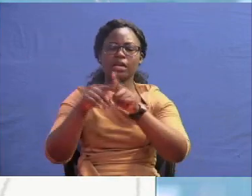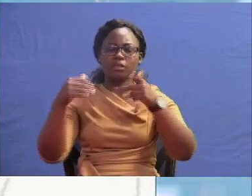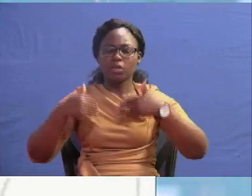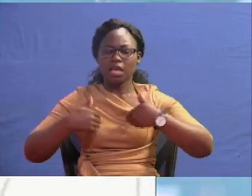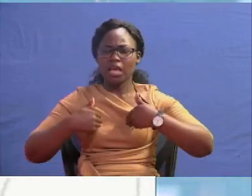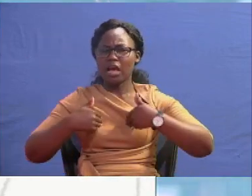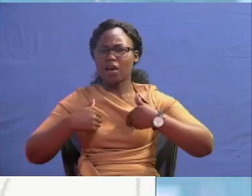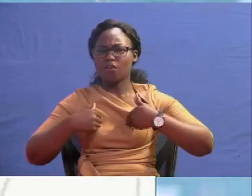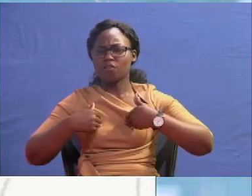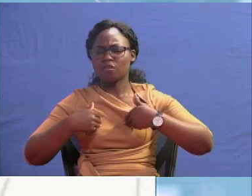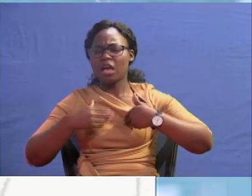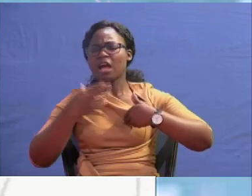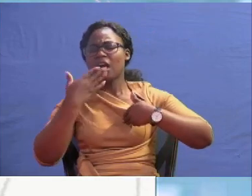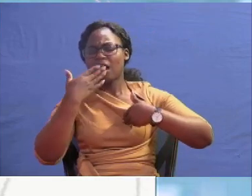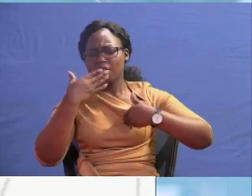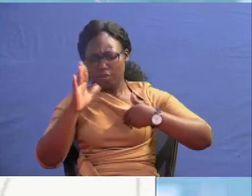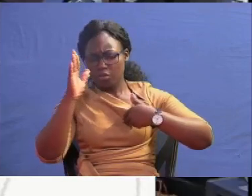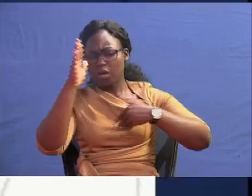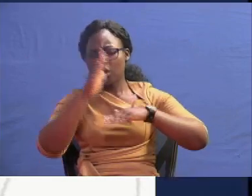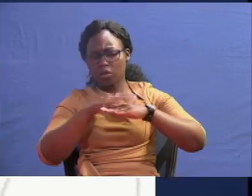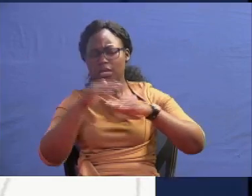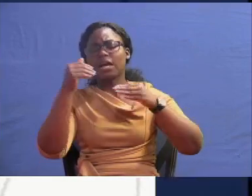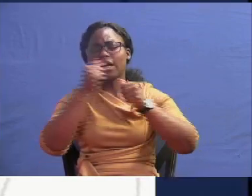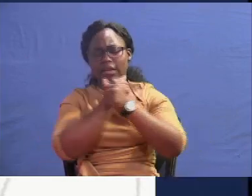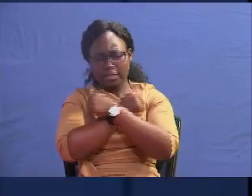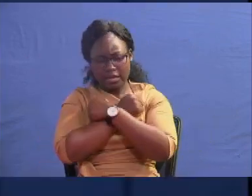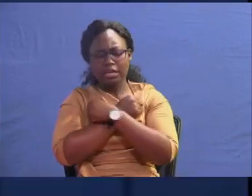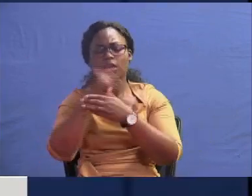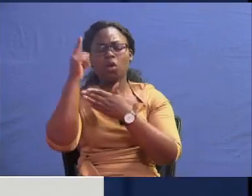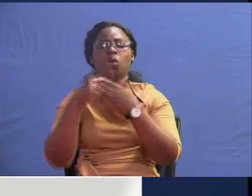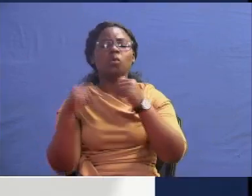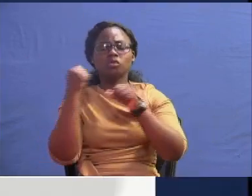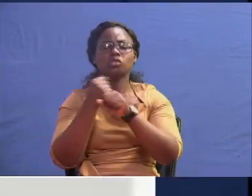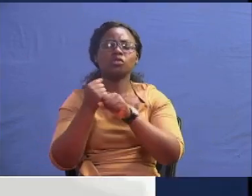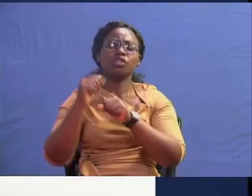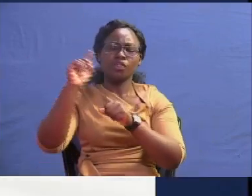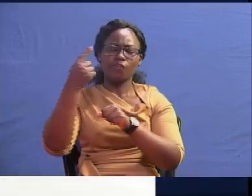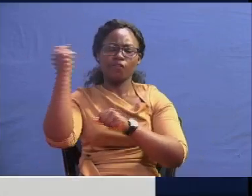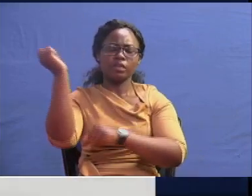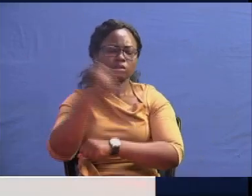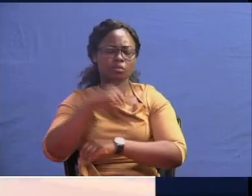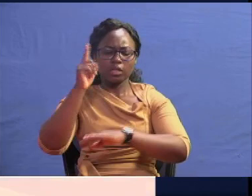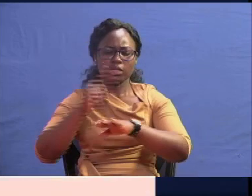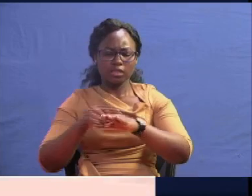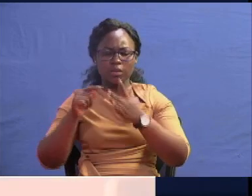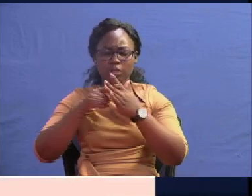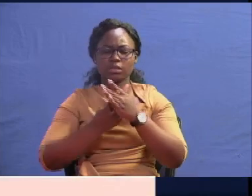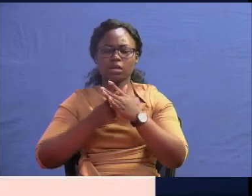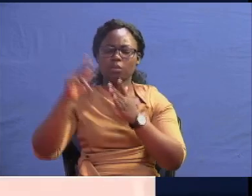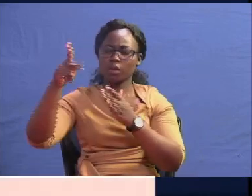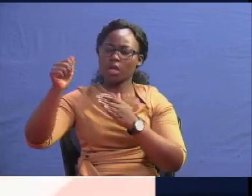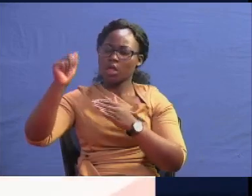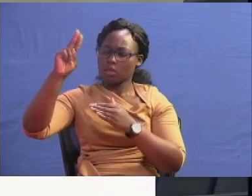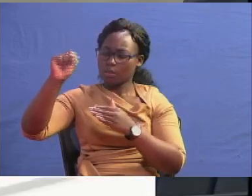it. Mm-hmm. I really liked what he did in his first months as president when he started the